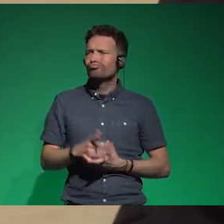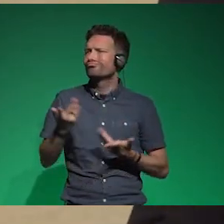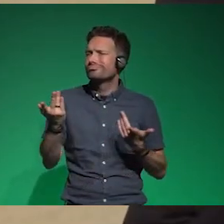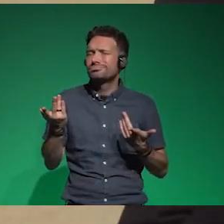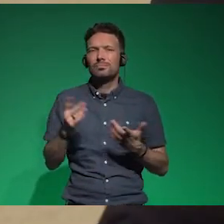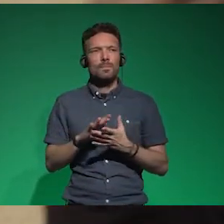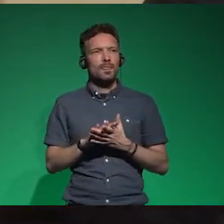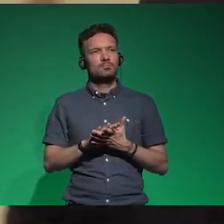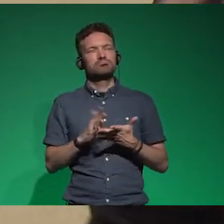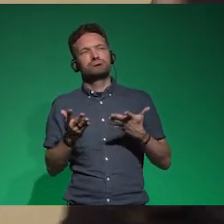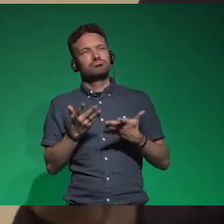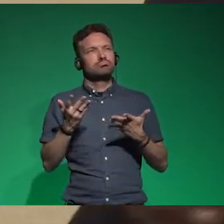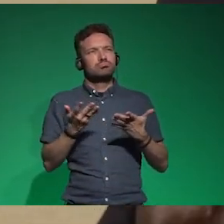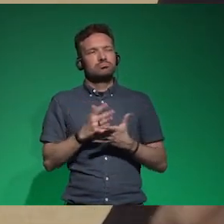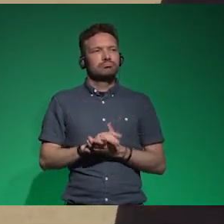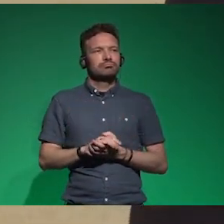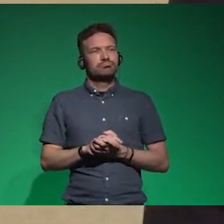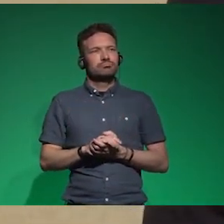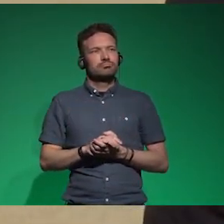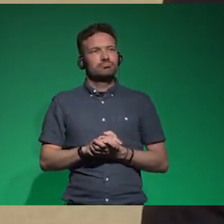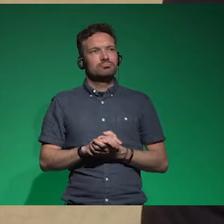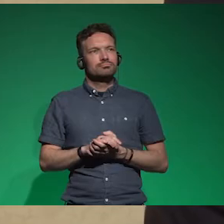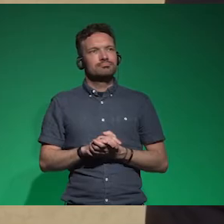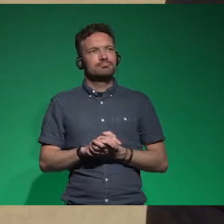be like the information of any kind of